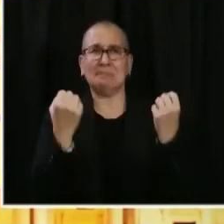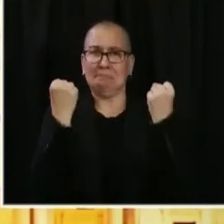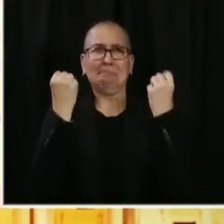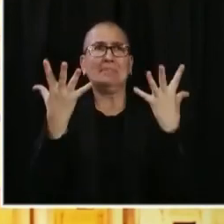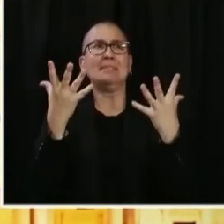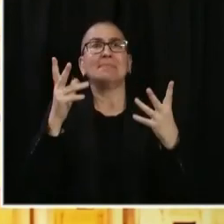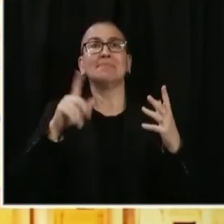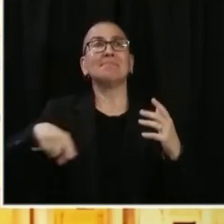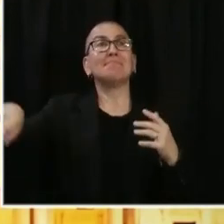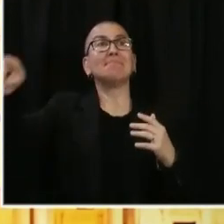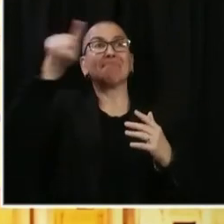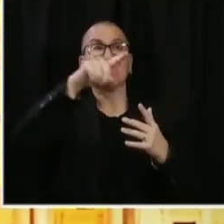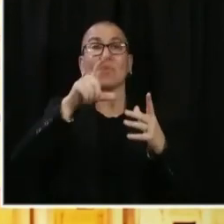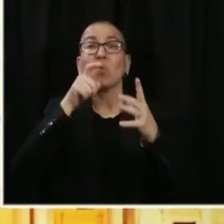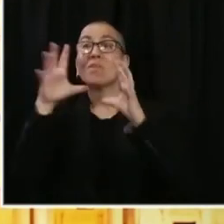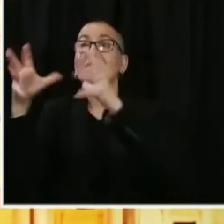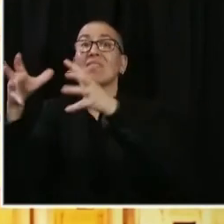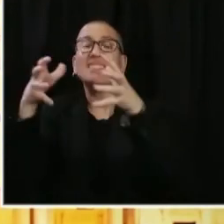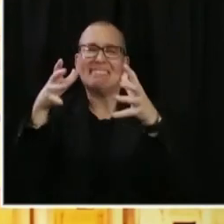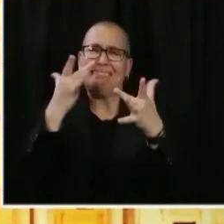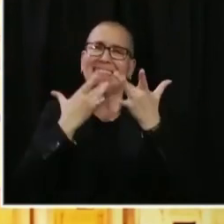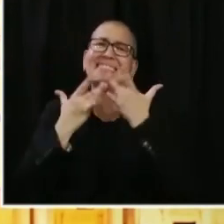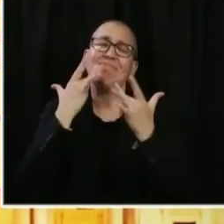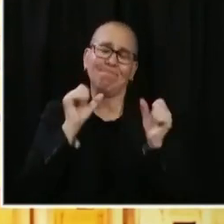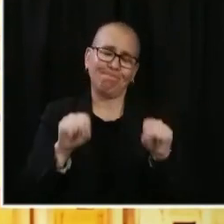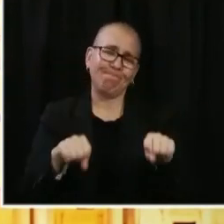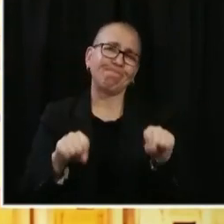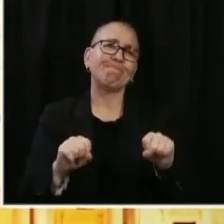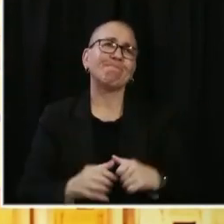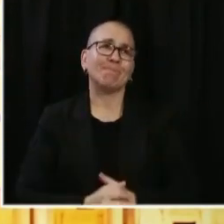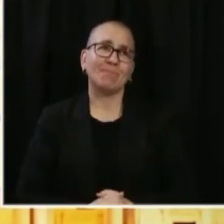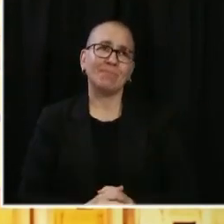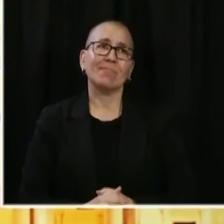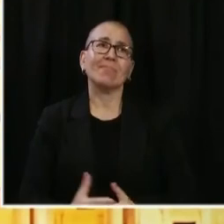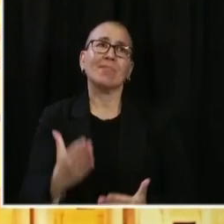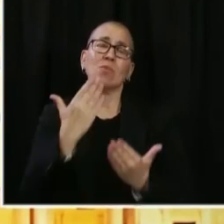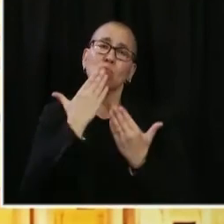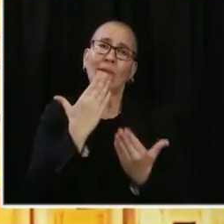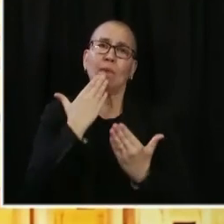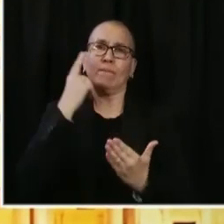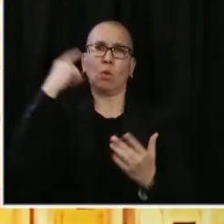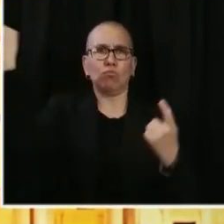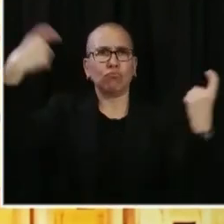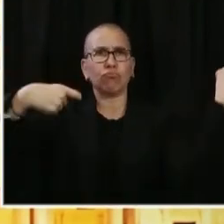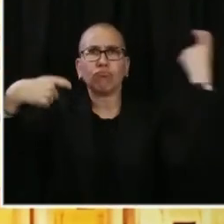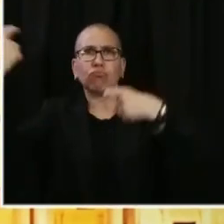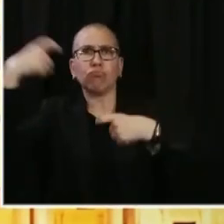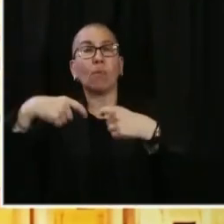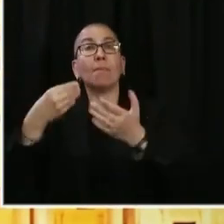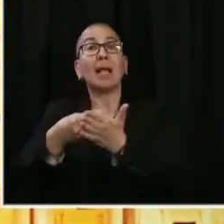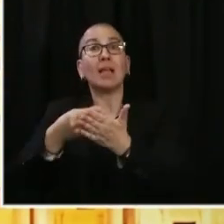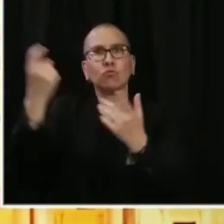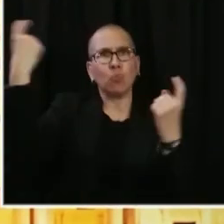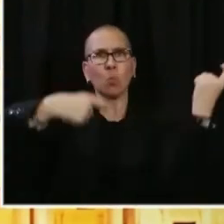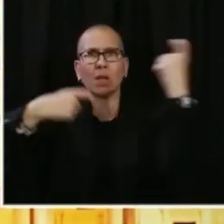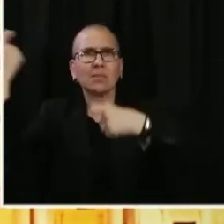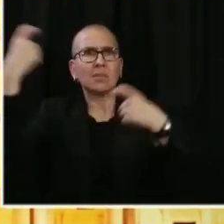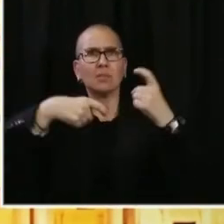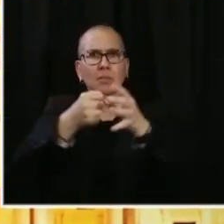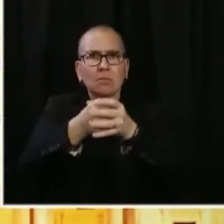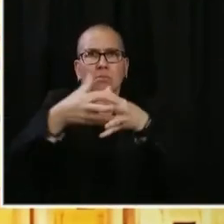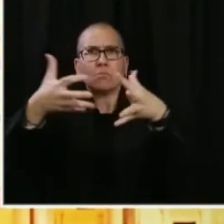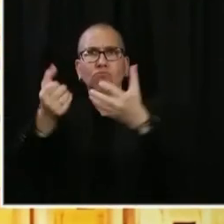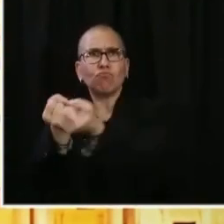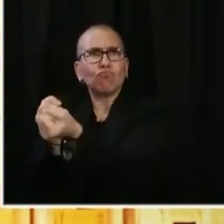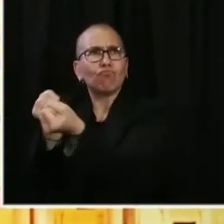We know that in many cases, it wasn't enough. We're grateful to the generosity of foundations and individuals who are helping families fill in the gaps